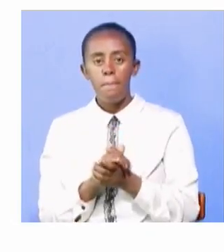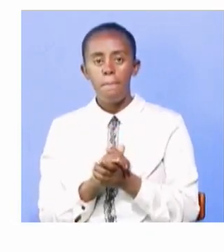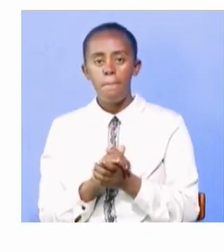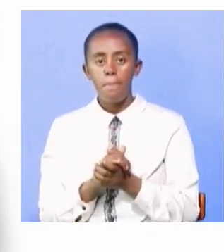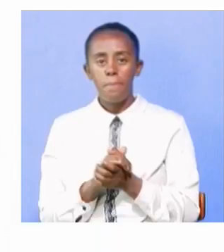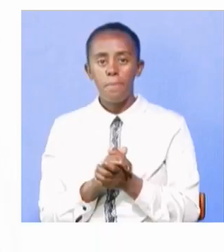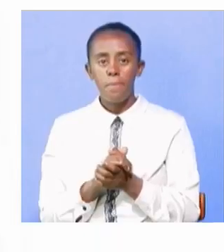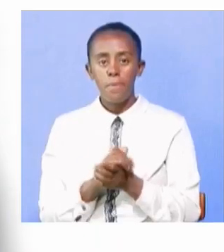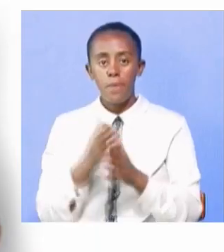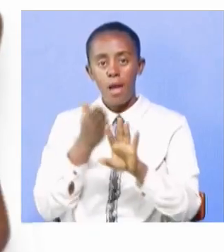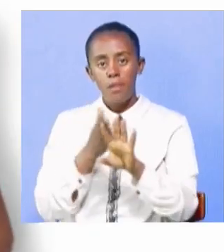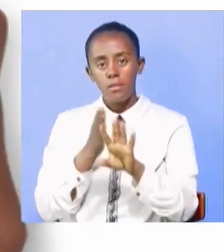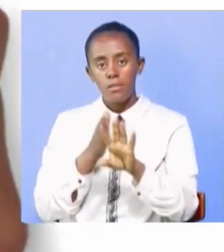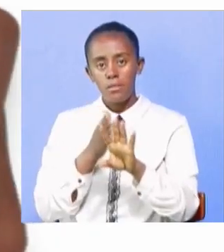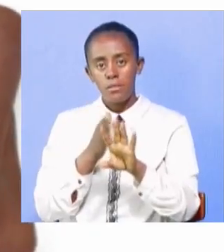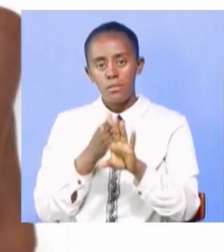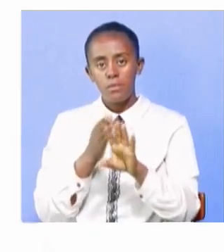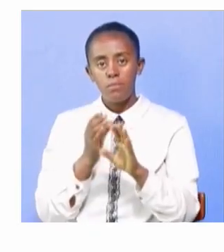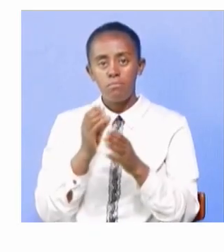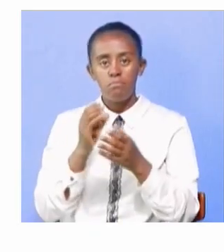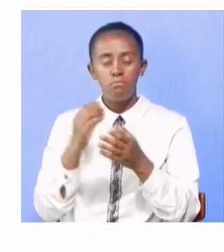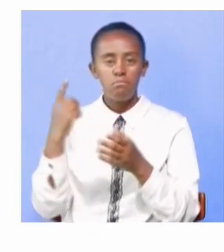at dawn.